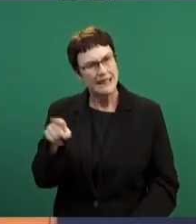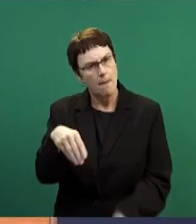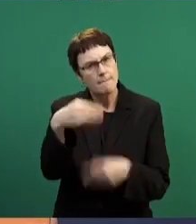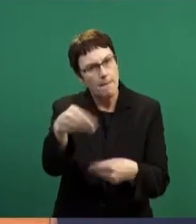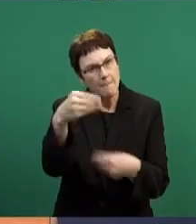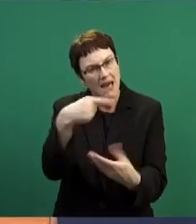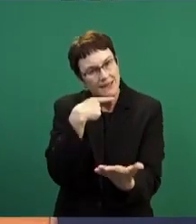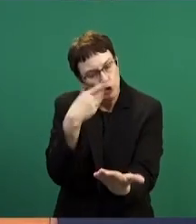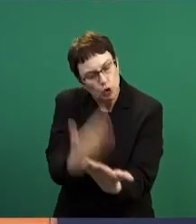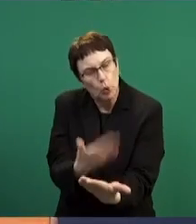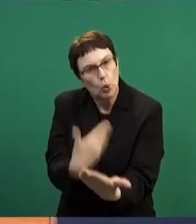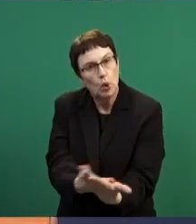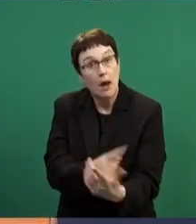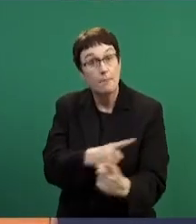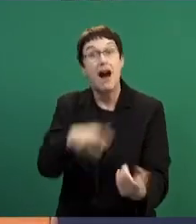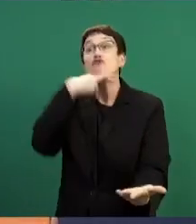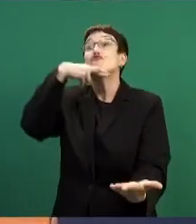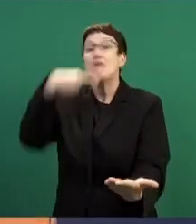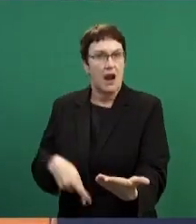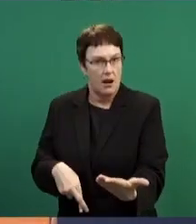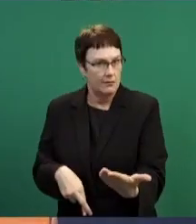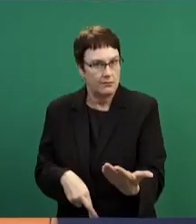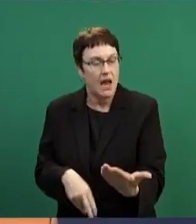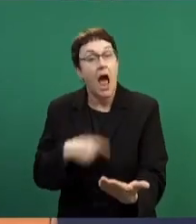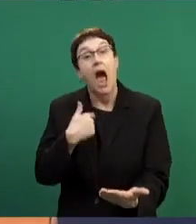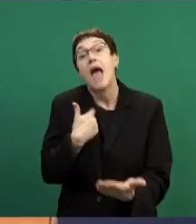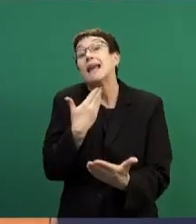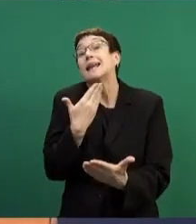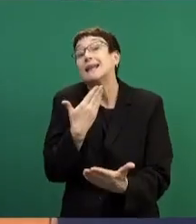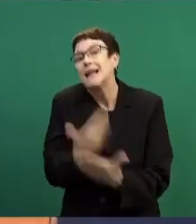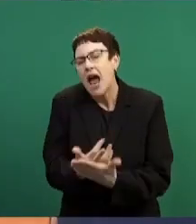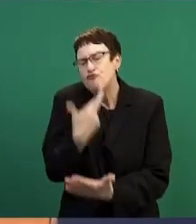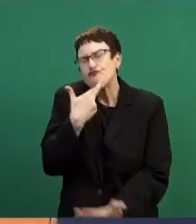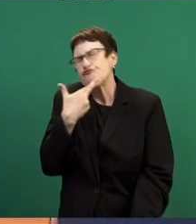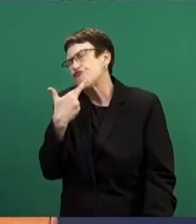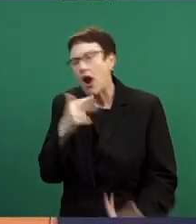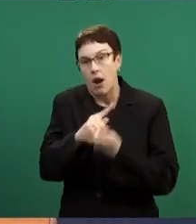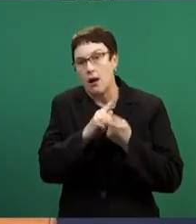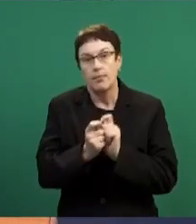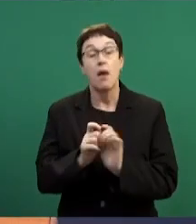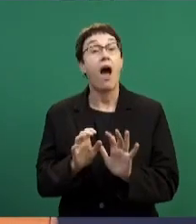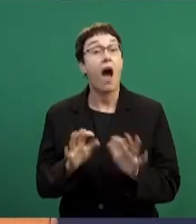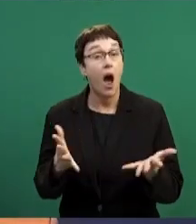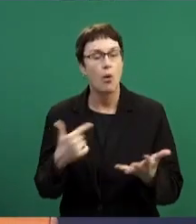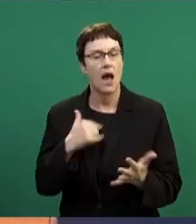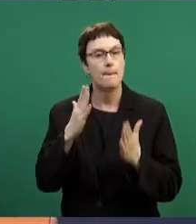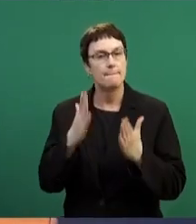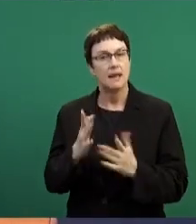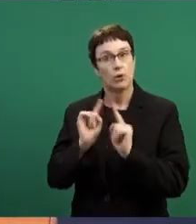The only way I can realize that profit is to go into the market and sell my Bloomberg